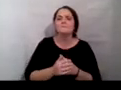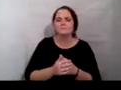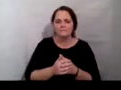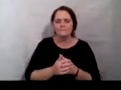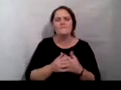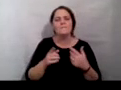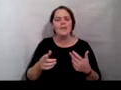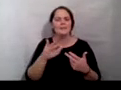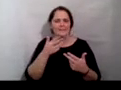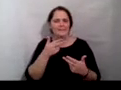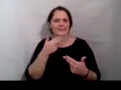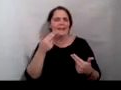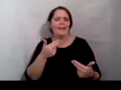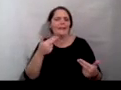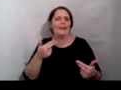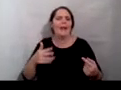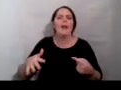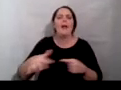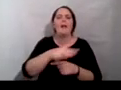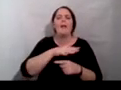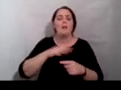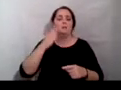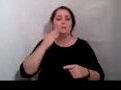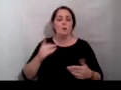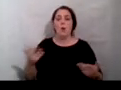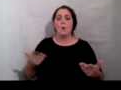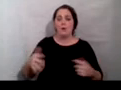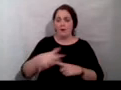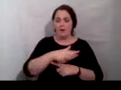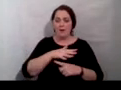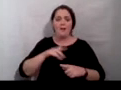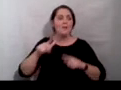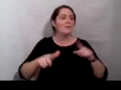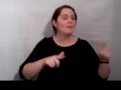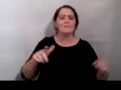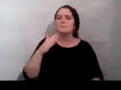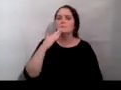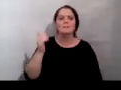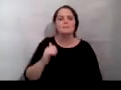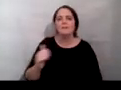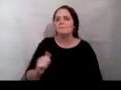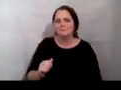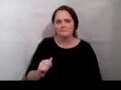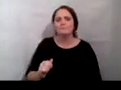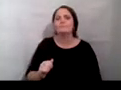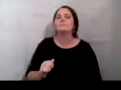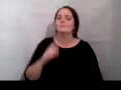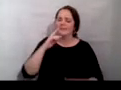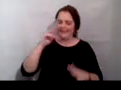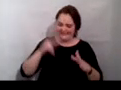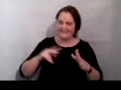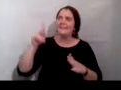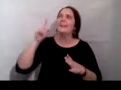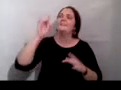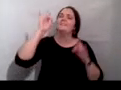sing, and that shows how powerful landscape is, no matter where you are. The stars can be seen in the